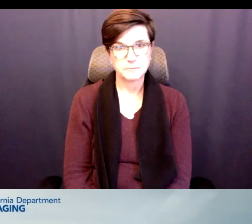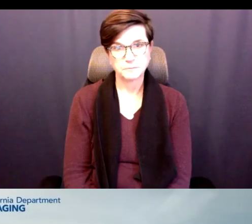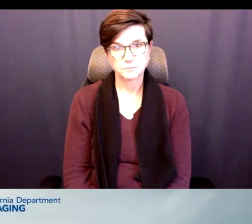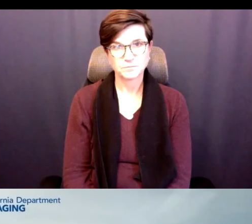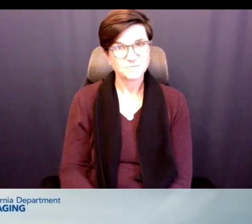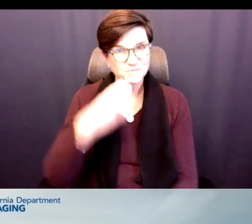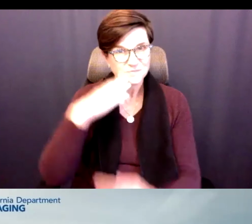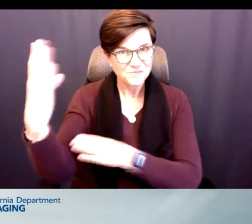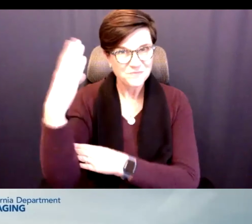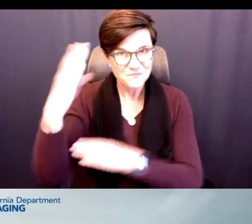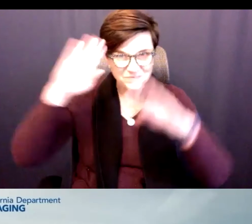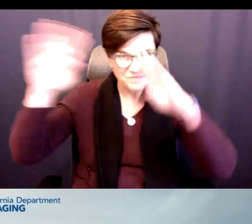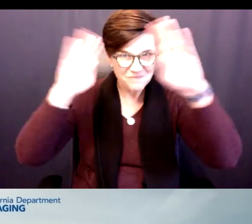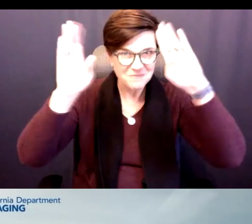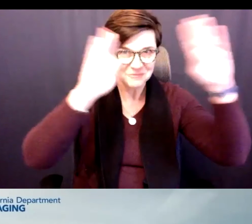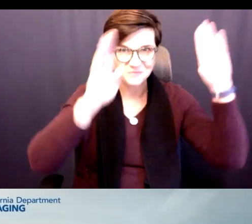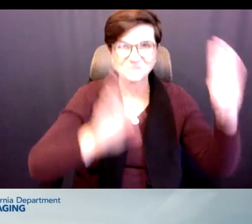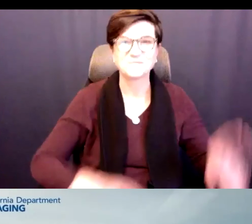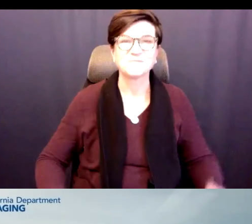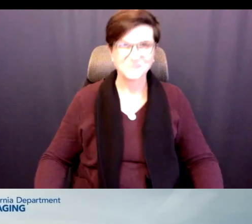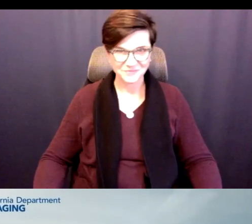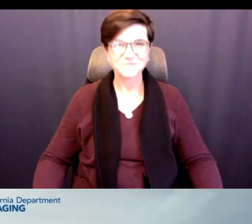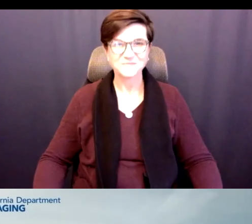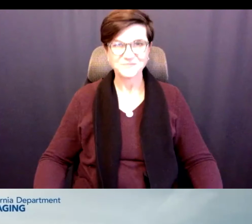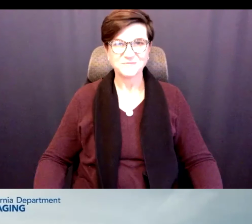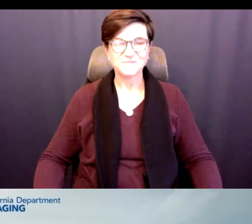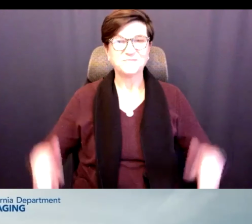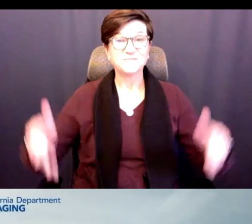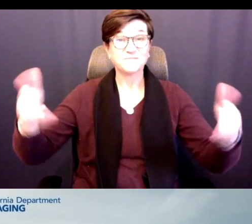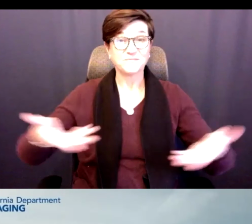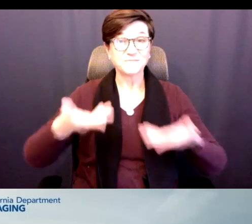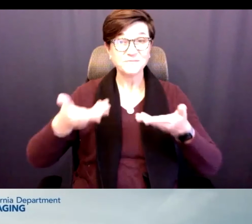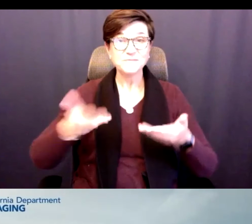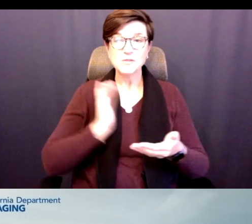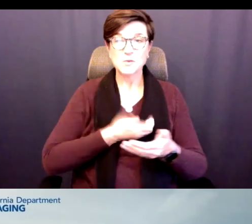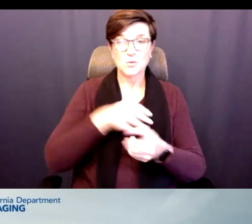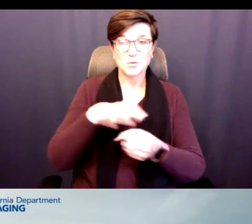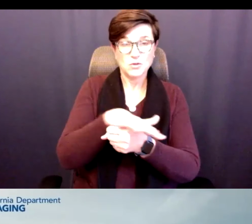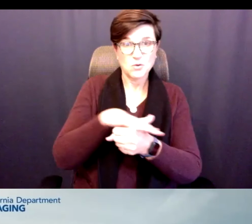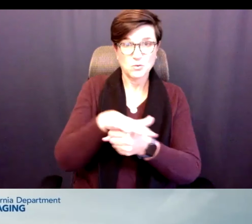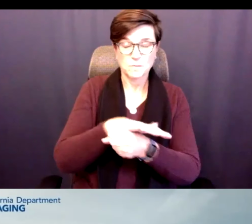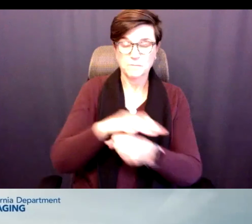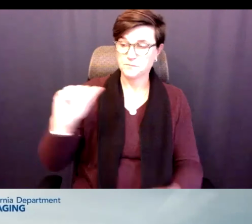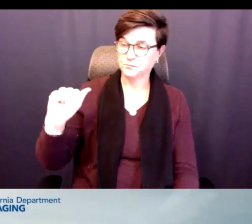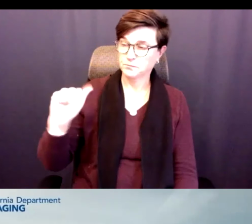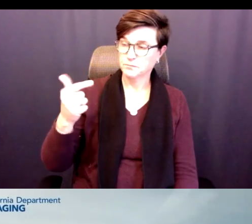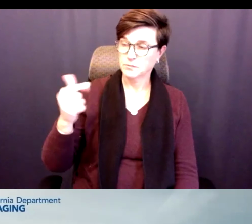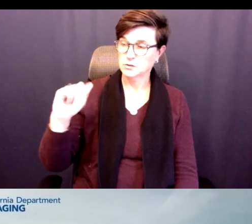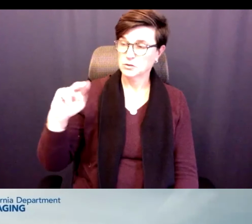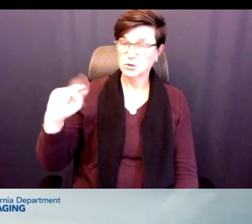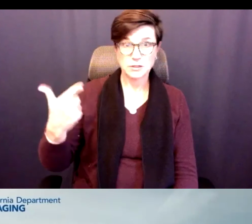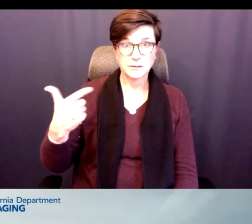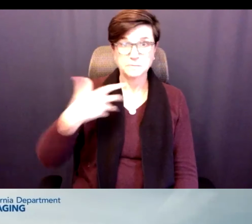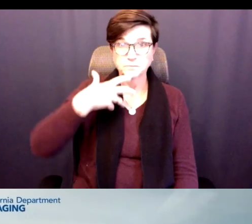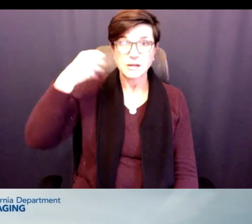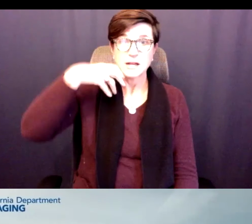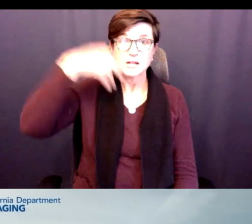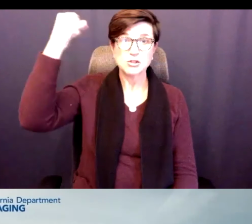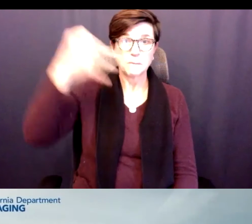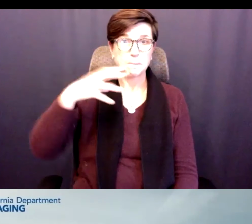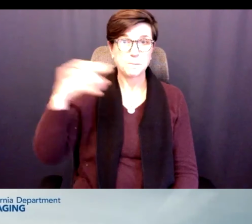Good morning, everyone. Welcome to our local Aging and Disability Action Planning Grant Program